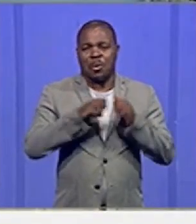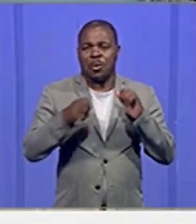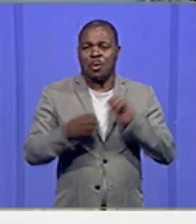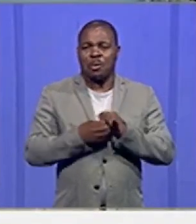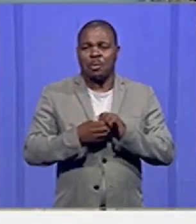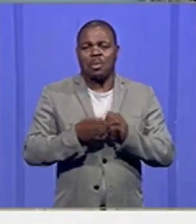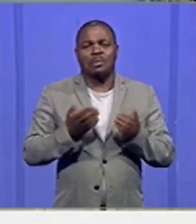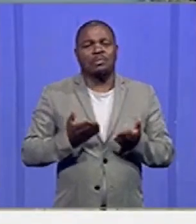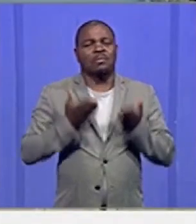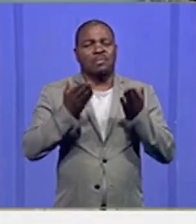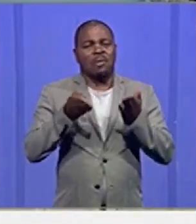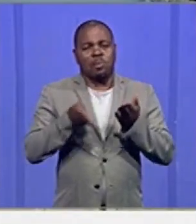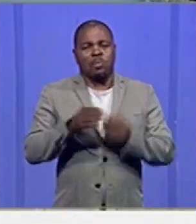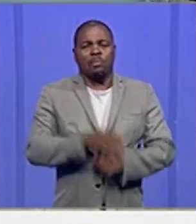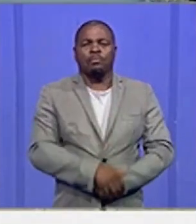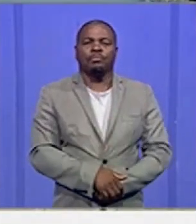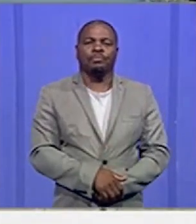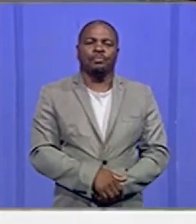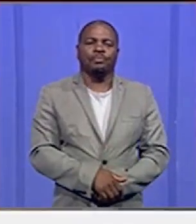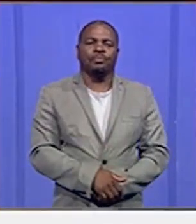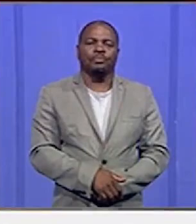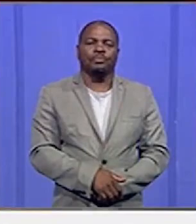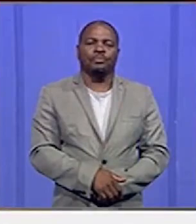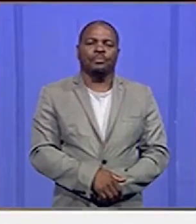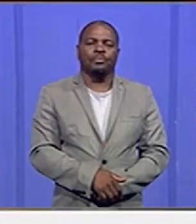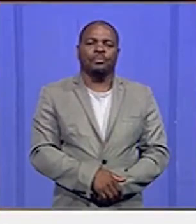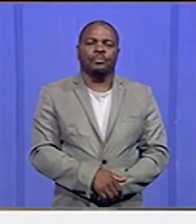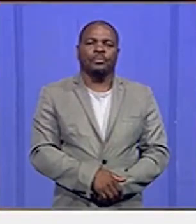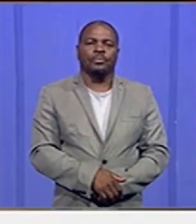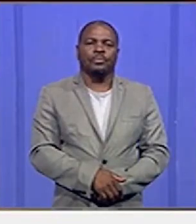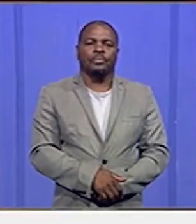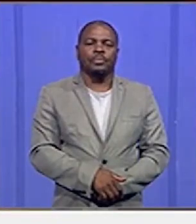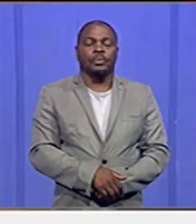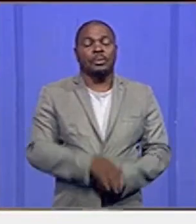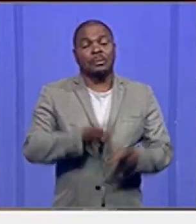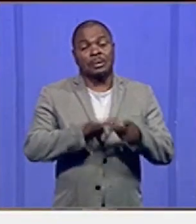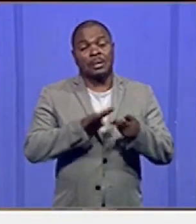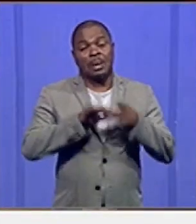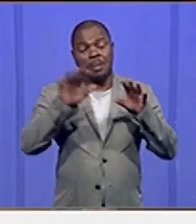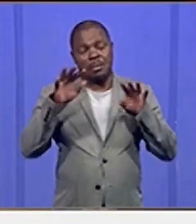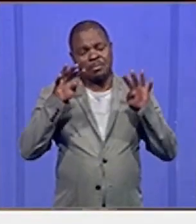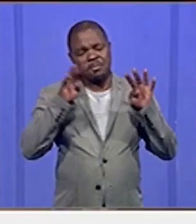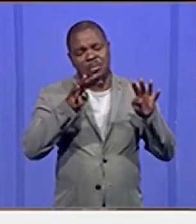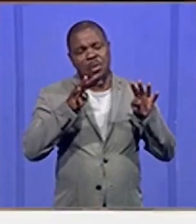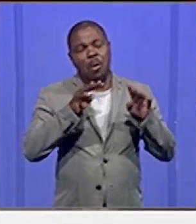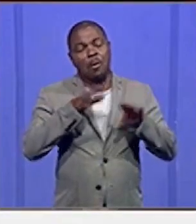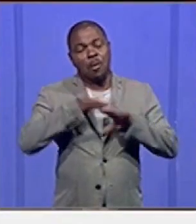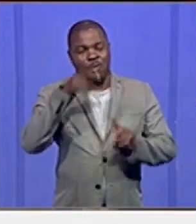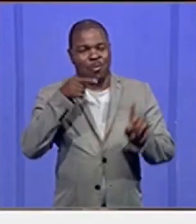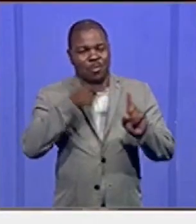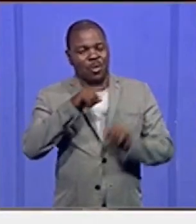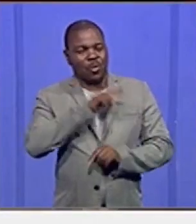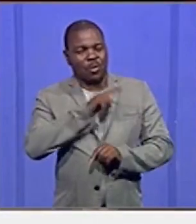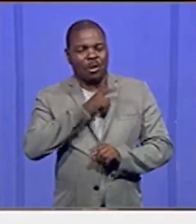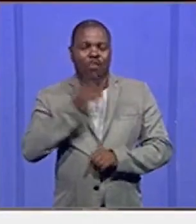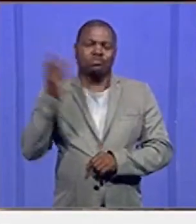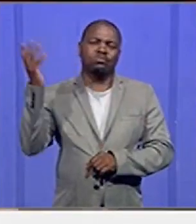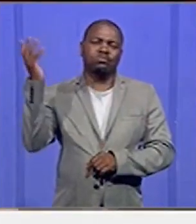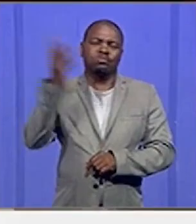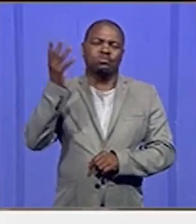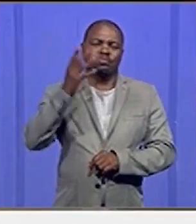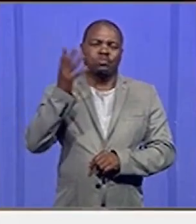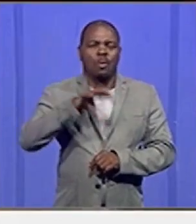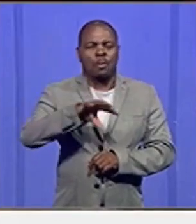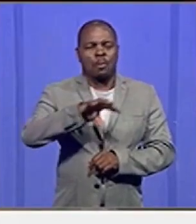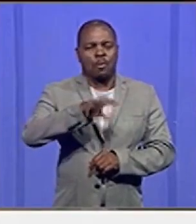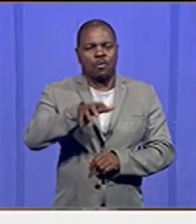mathata a phano e fokolang ya ditshebeletso. Mahloboholo a tla sheba ho yena ha teka puo ya setjhaba